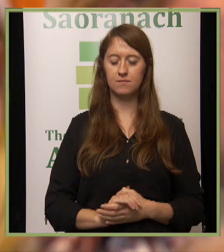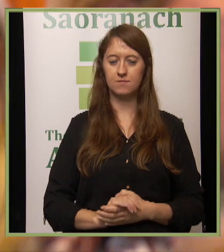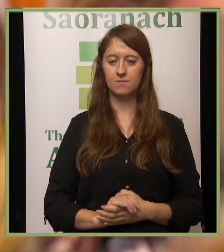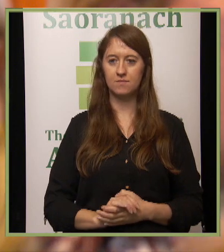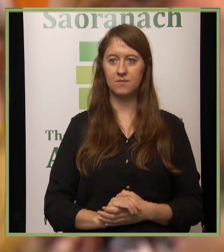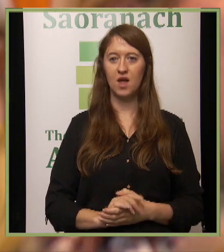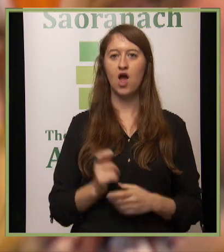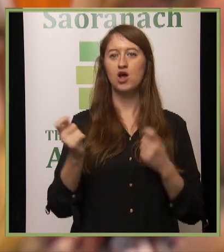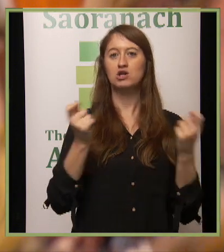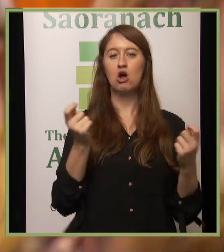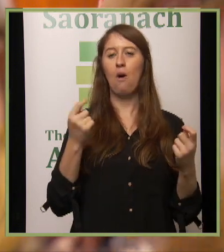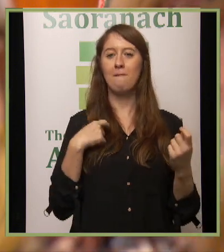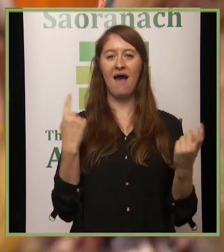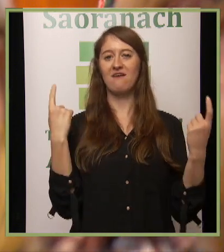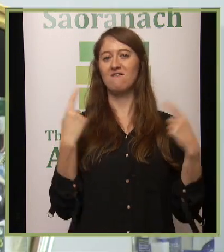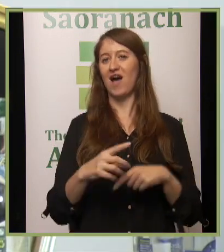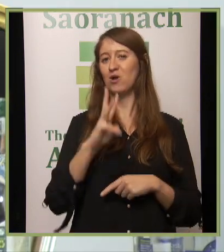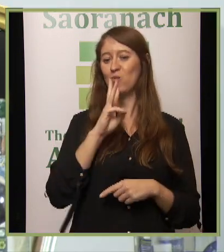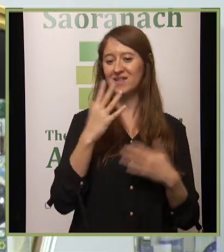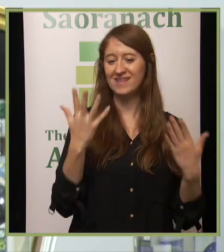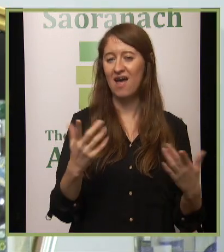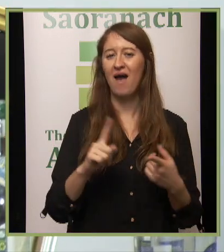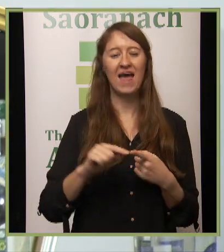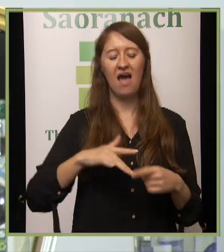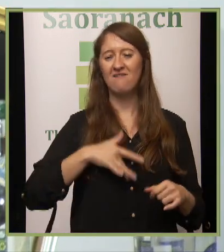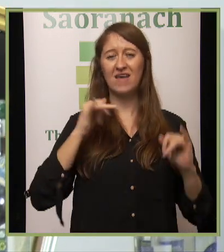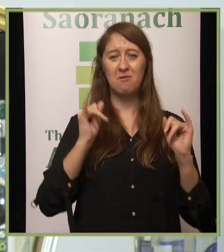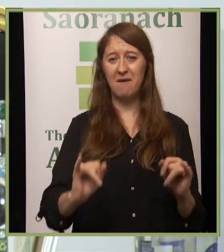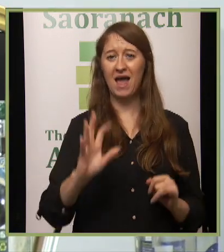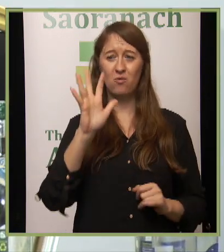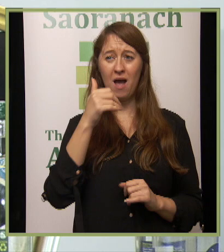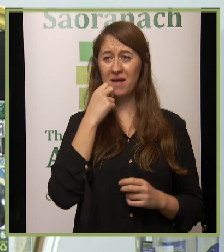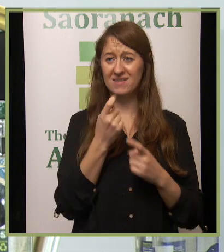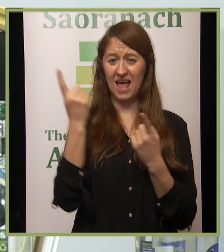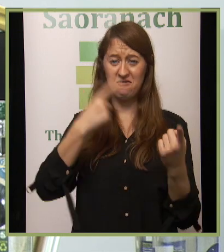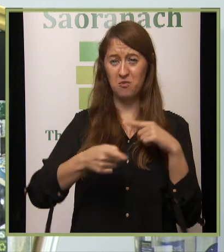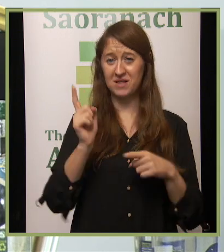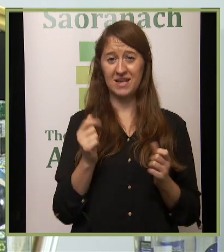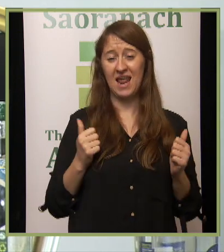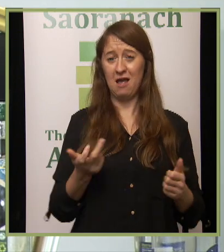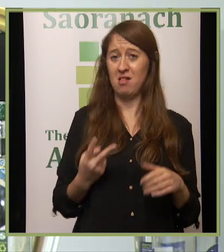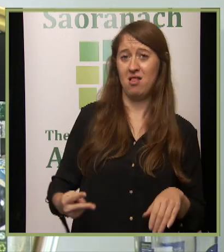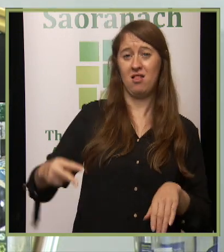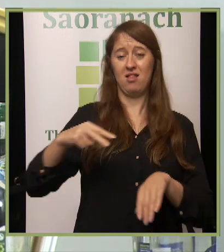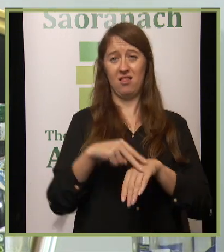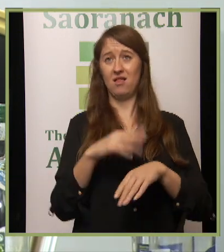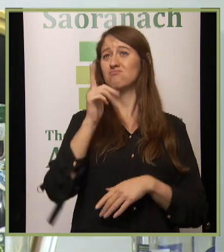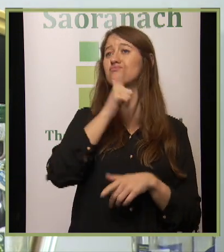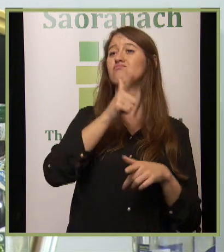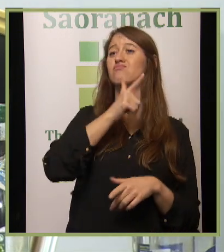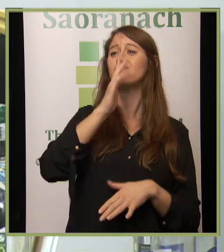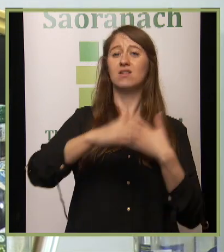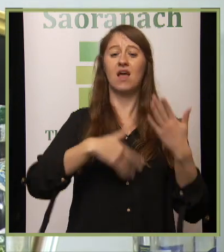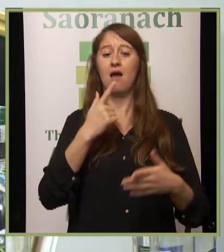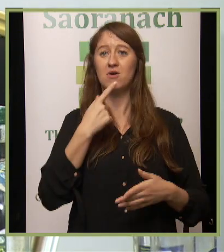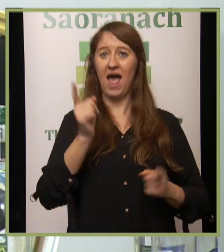And so my final words now, I feel bad because everybody just got up off the cuff and were able to speak so eloquently, and I've made notes and I